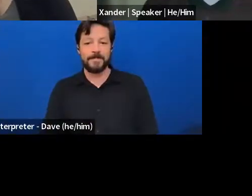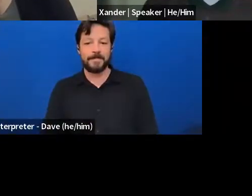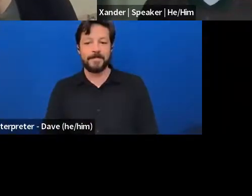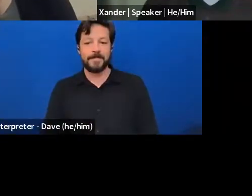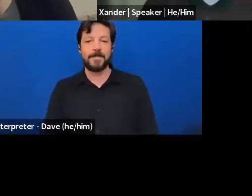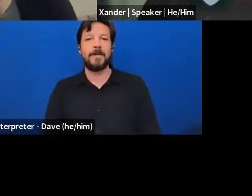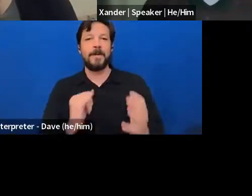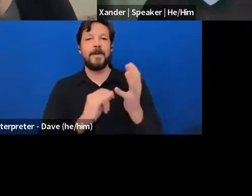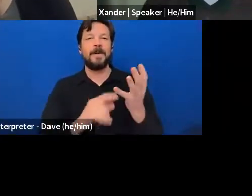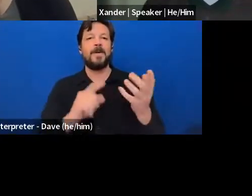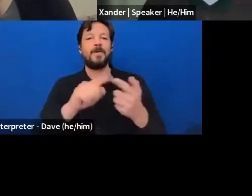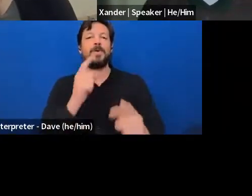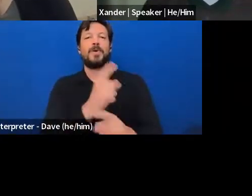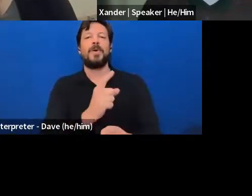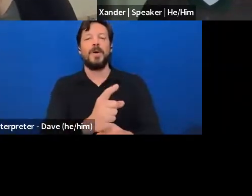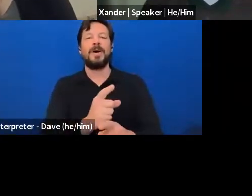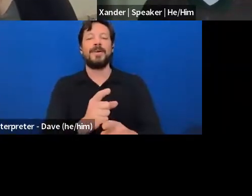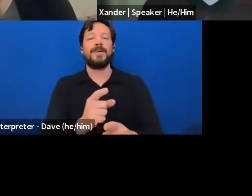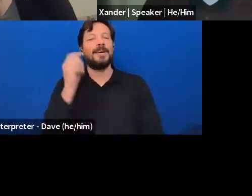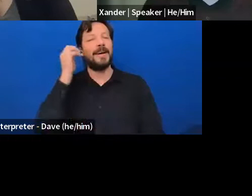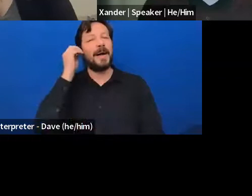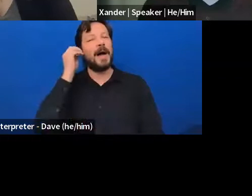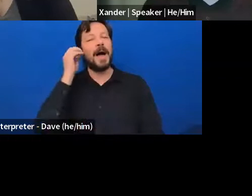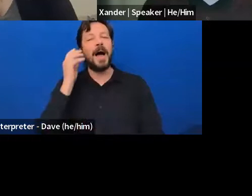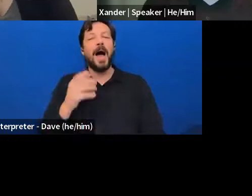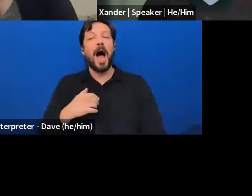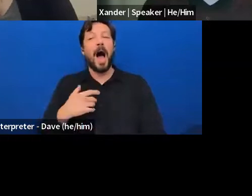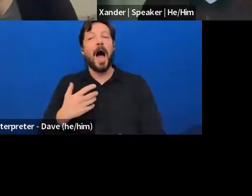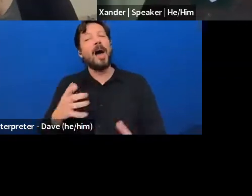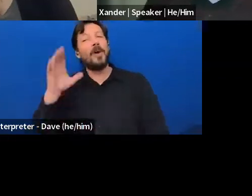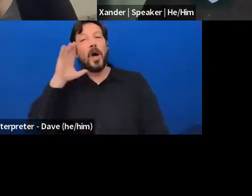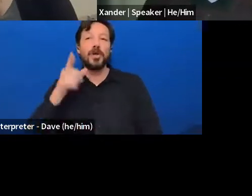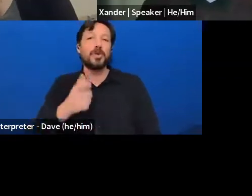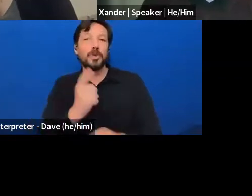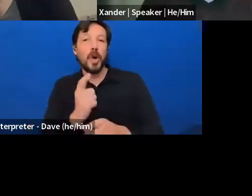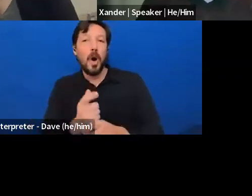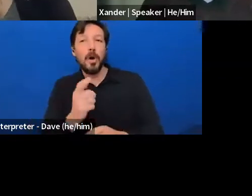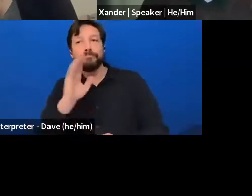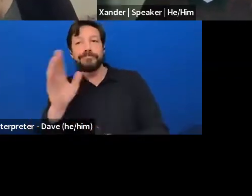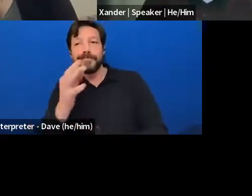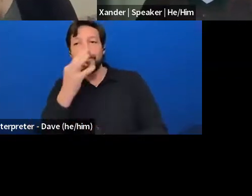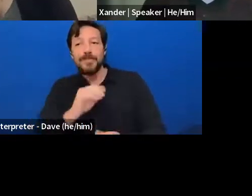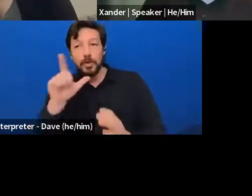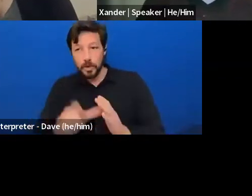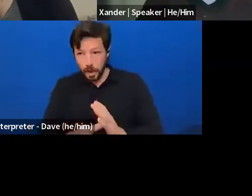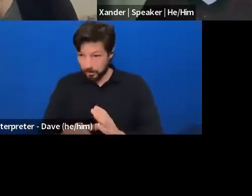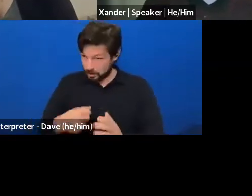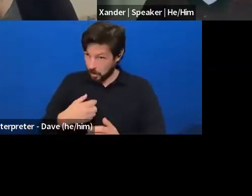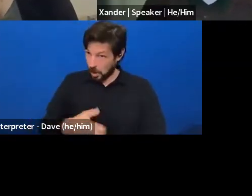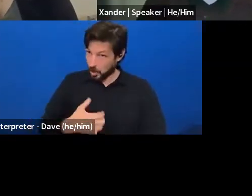Having listened to you for some time on these webinars, Xander, I wouldn't call it annoying. I would call it brilliant self-advocacy.